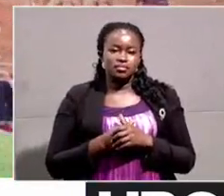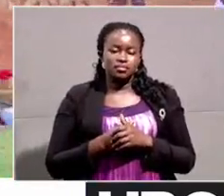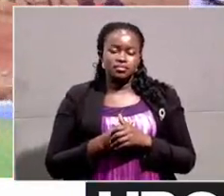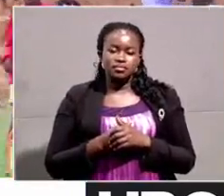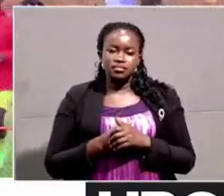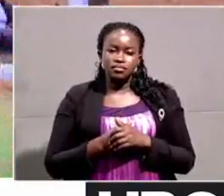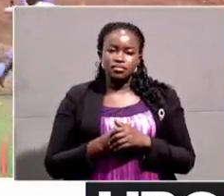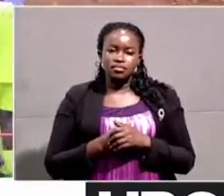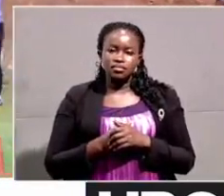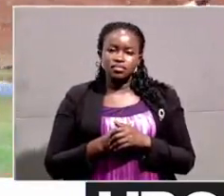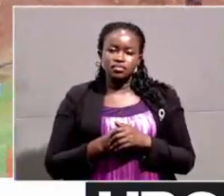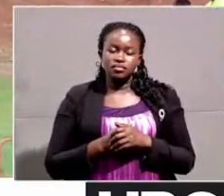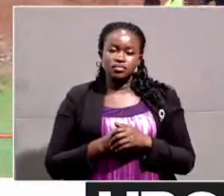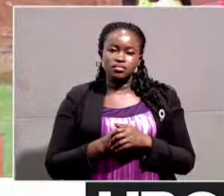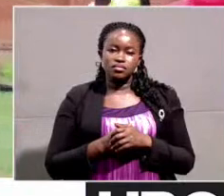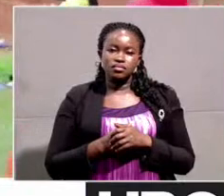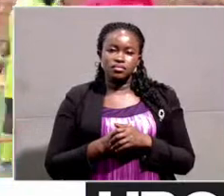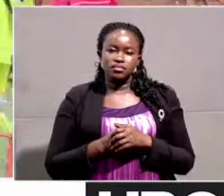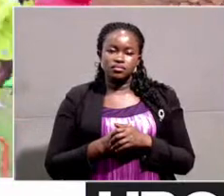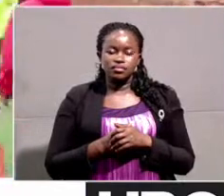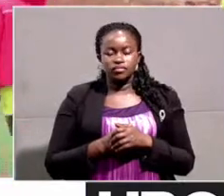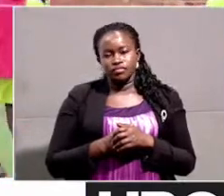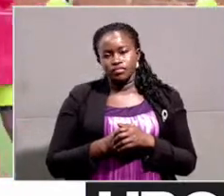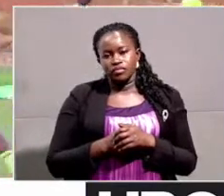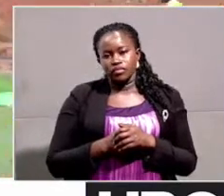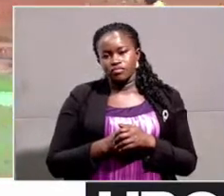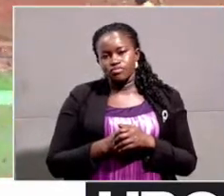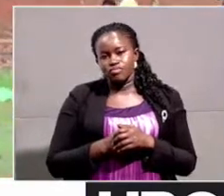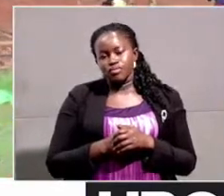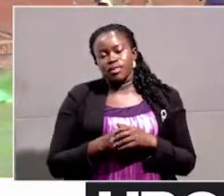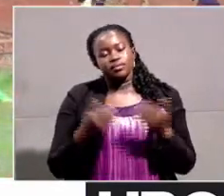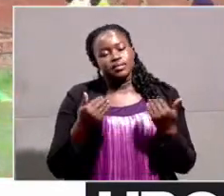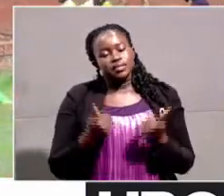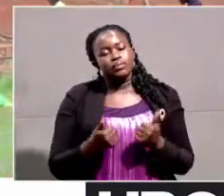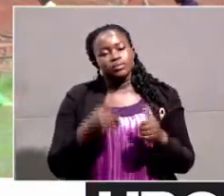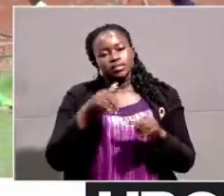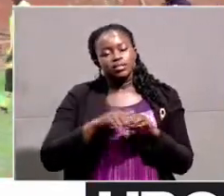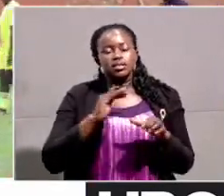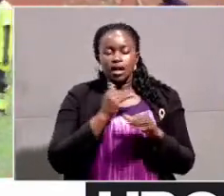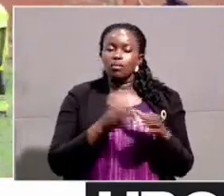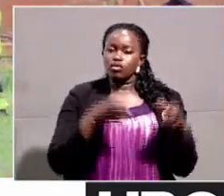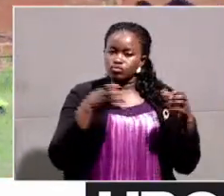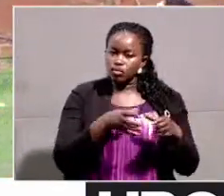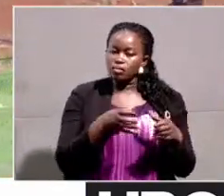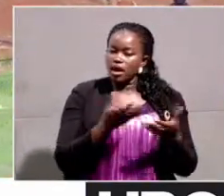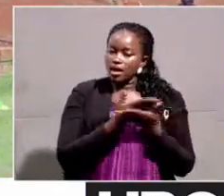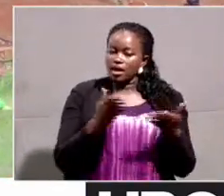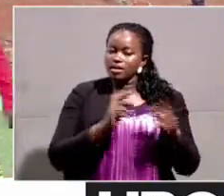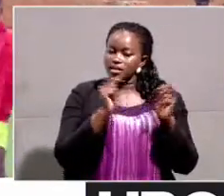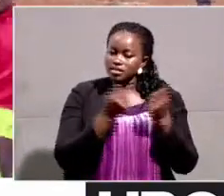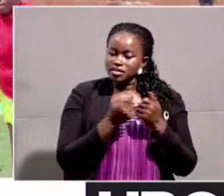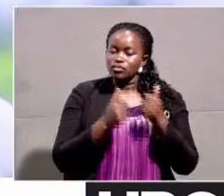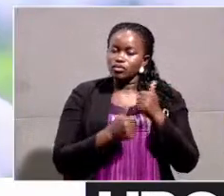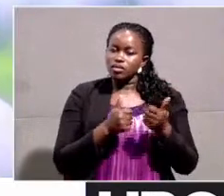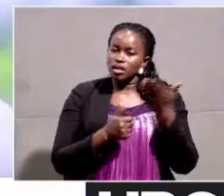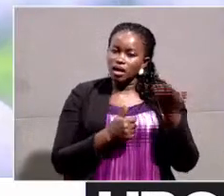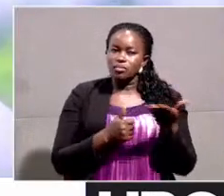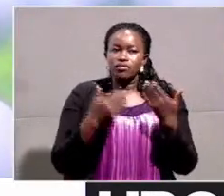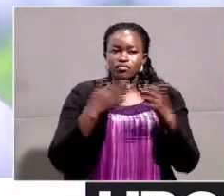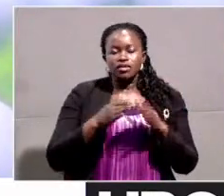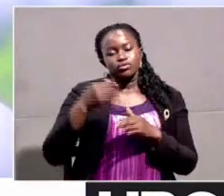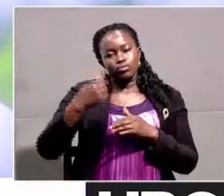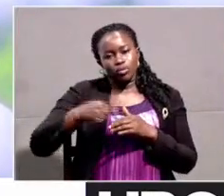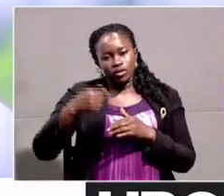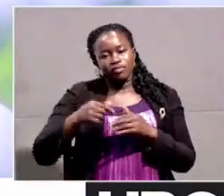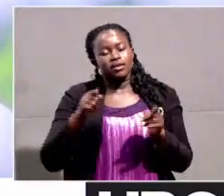team that will play when we reach there. In our group, whichever team is there has already qualified, and they are